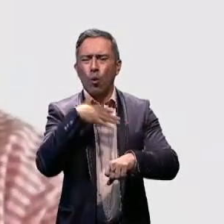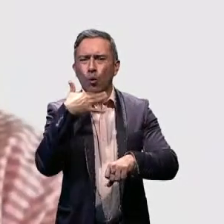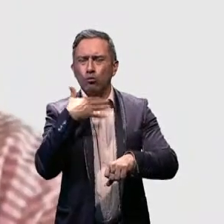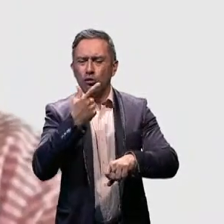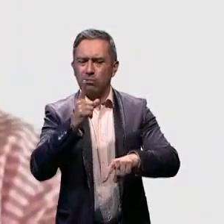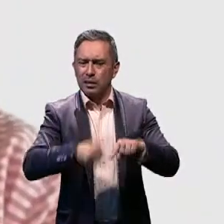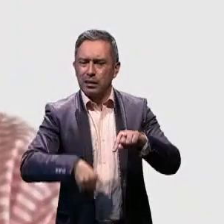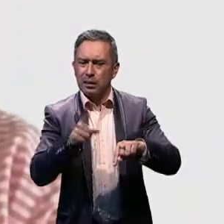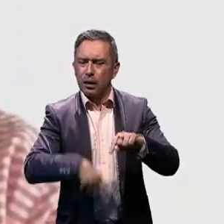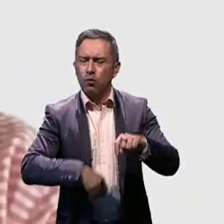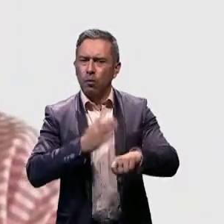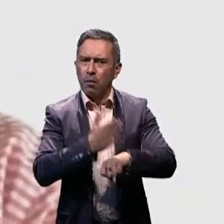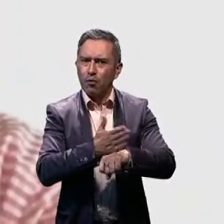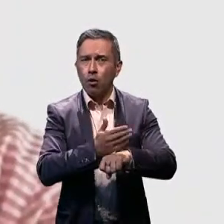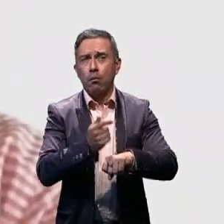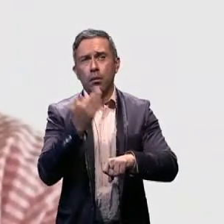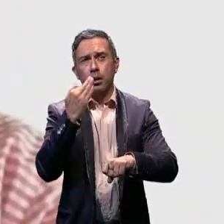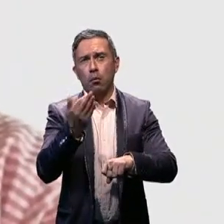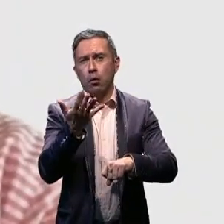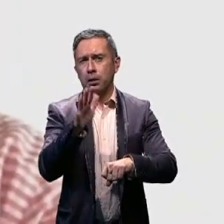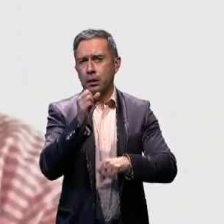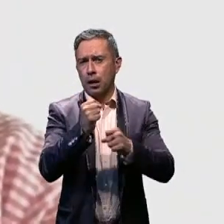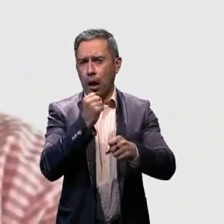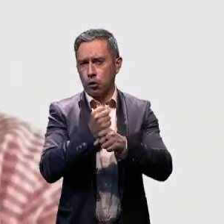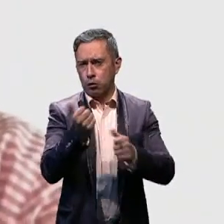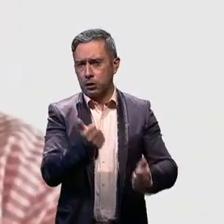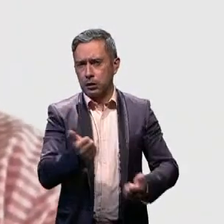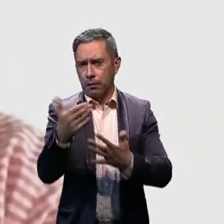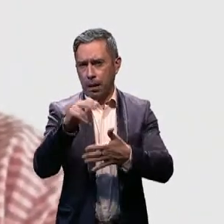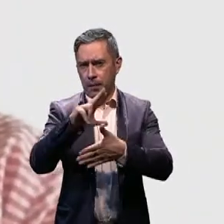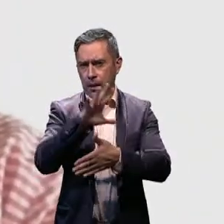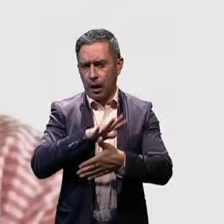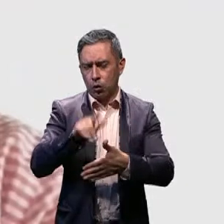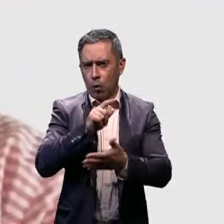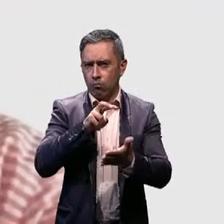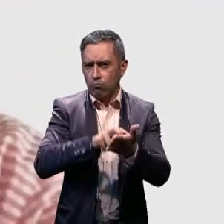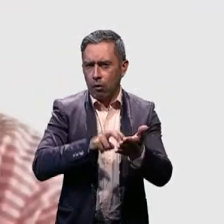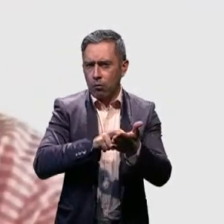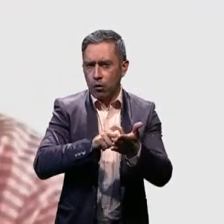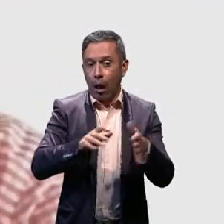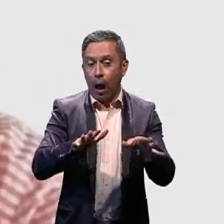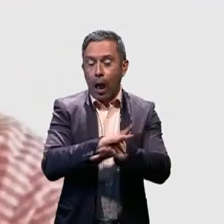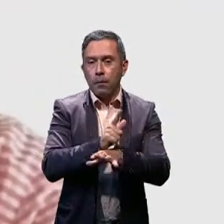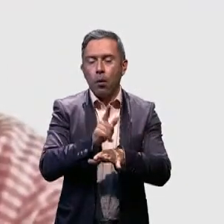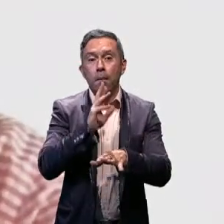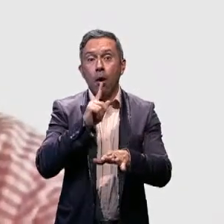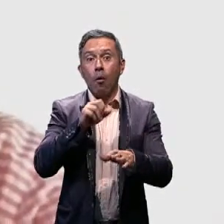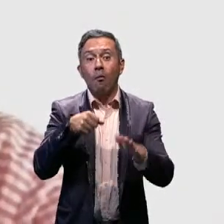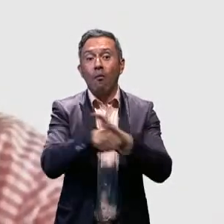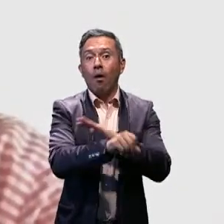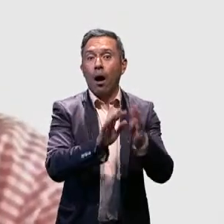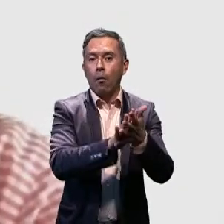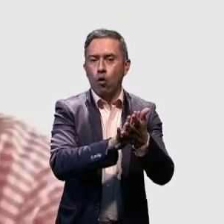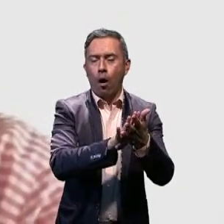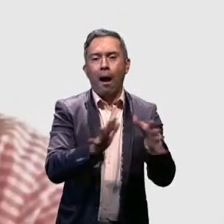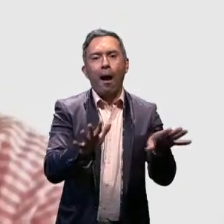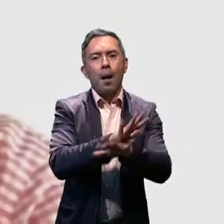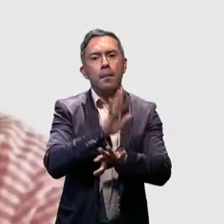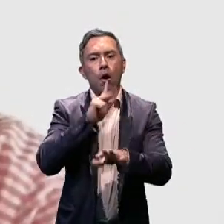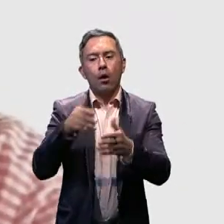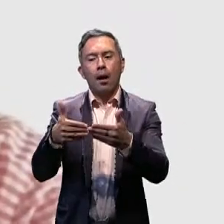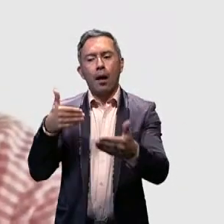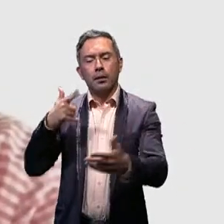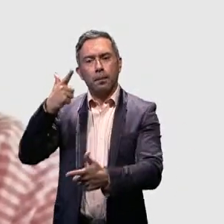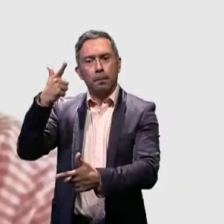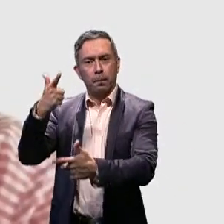and adding those all those punishments or fines, and we are focusing